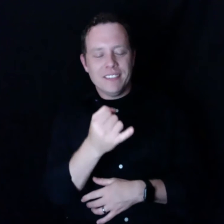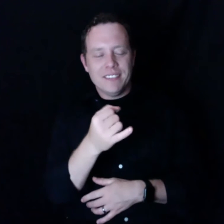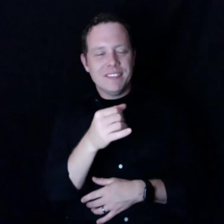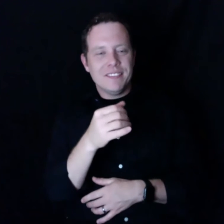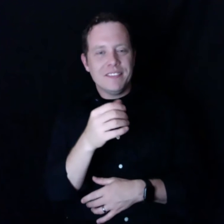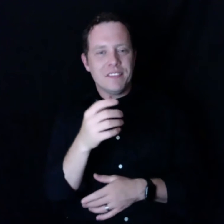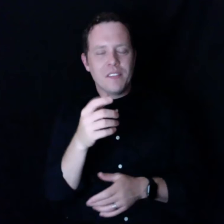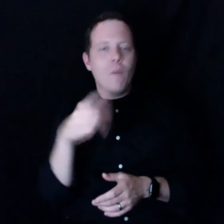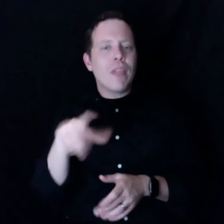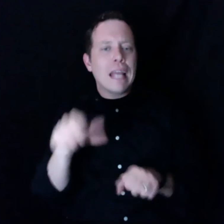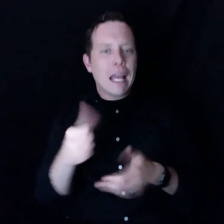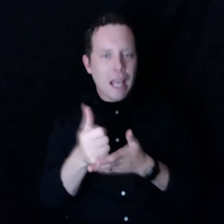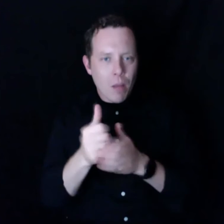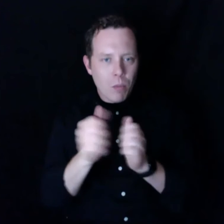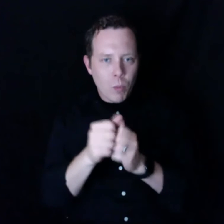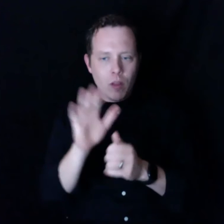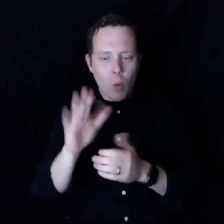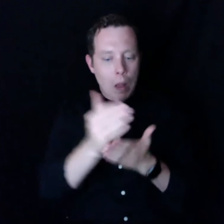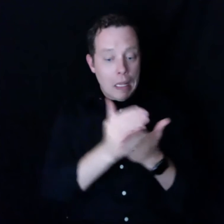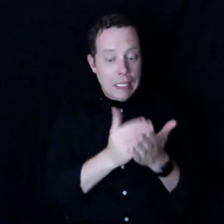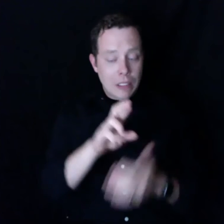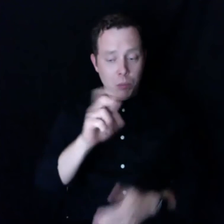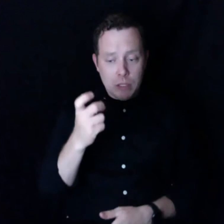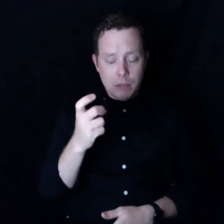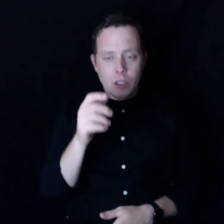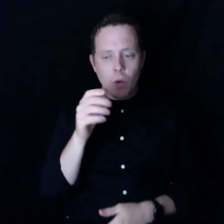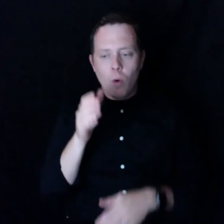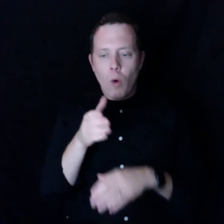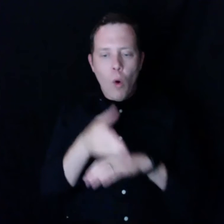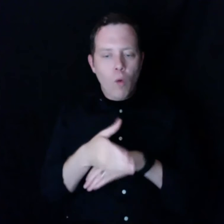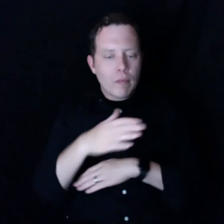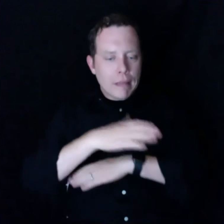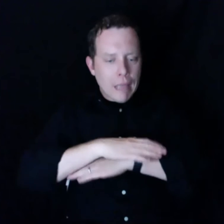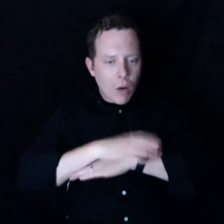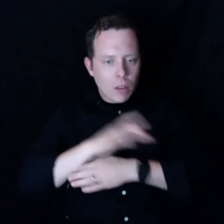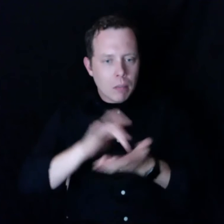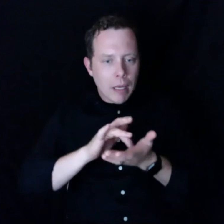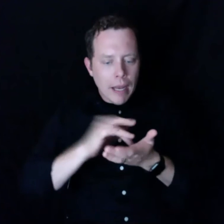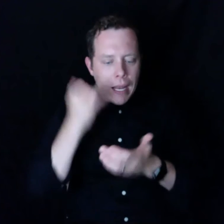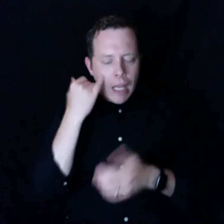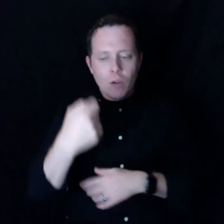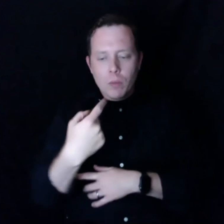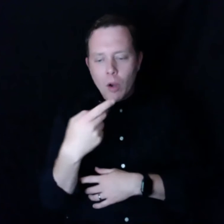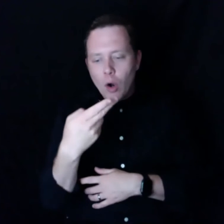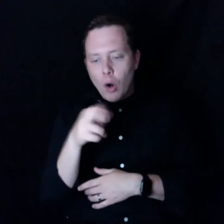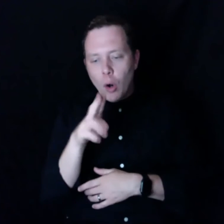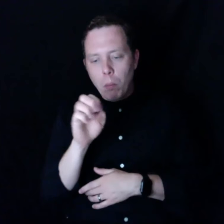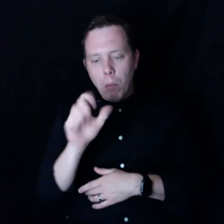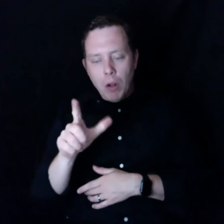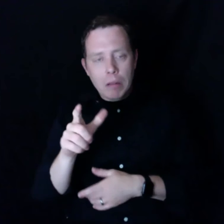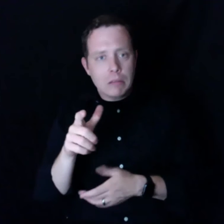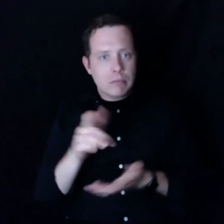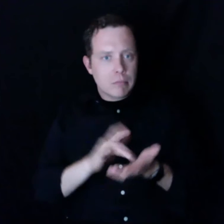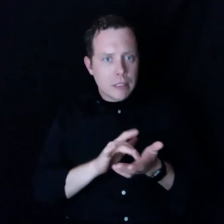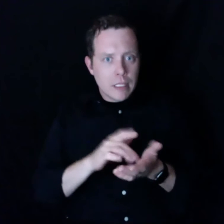of your prescriptions, your over-the-counter medication, any, like if you take herbal supplements, if you take vitamins, having that list